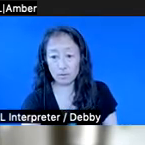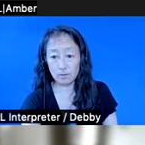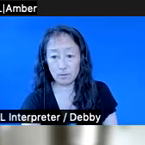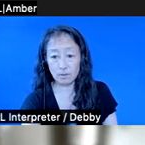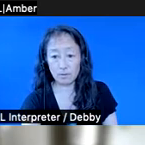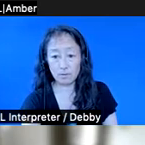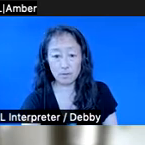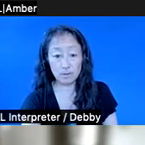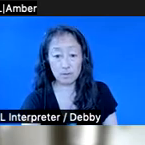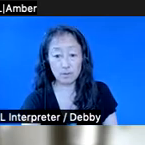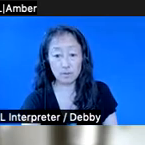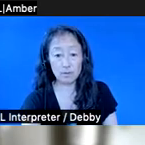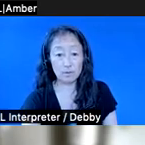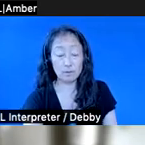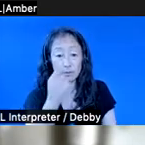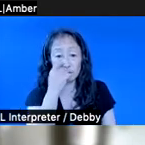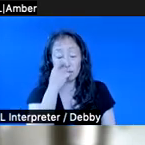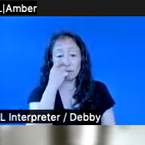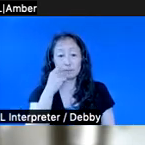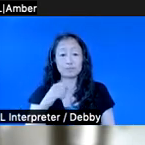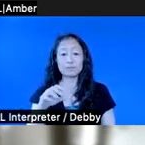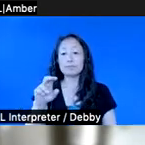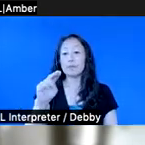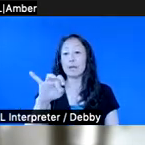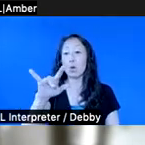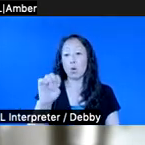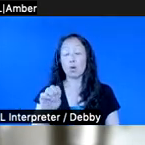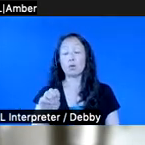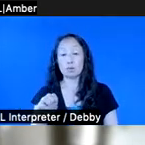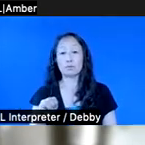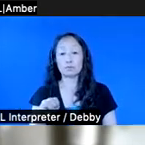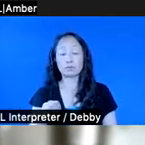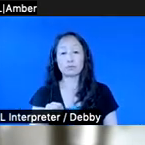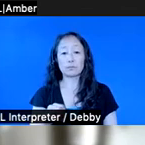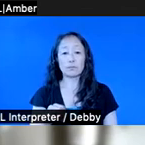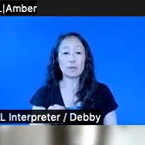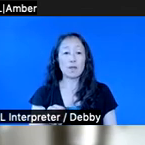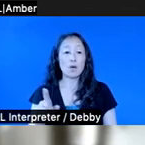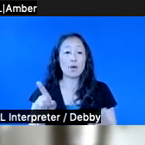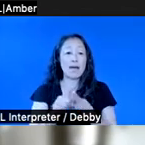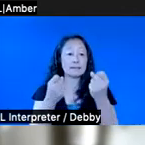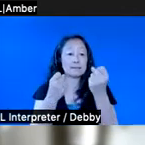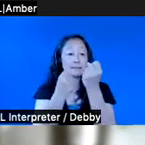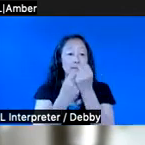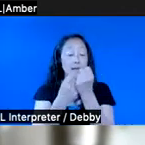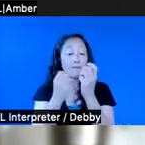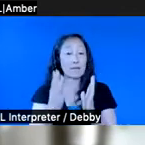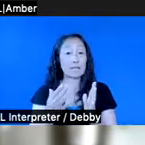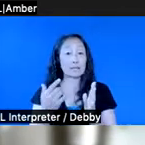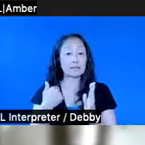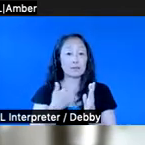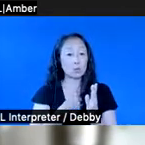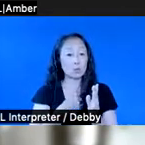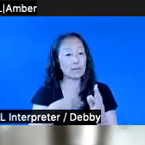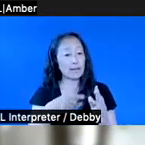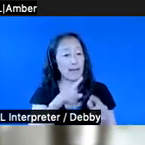we ask, we listen, we believe, and we respectfully act on what the survivor states they want